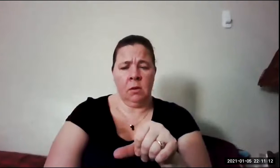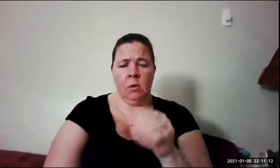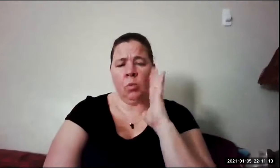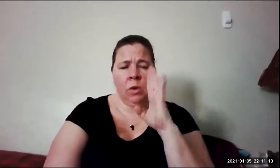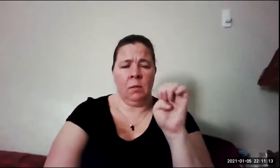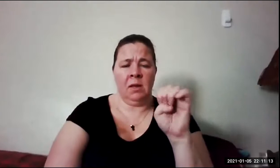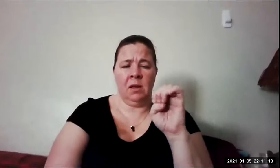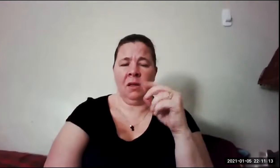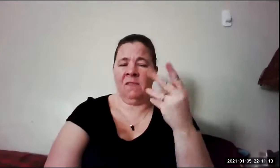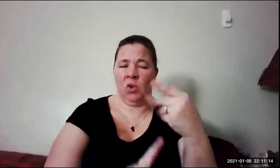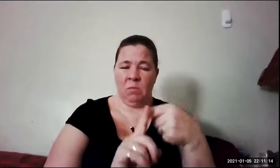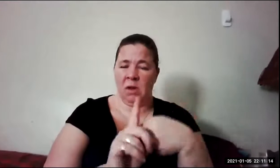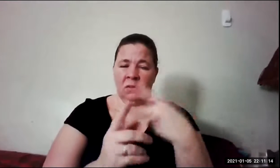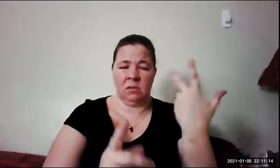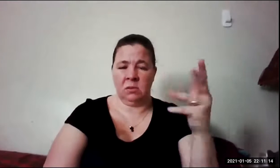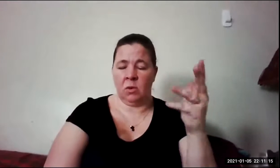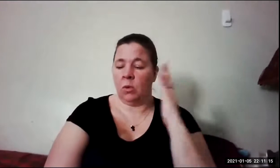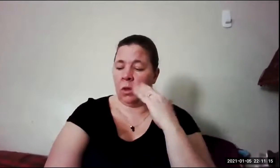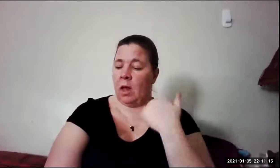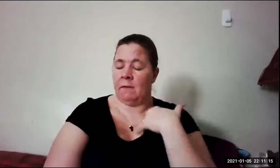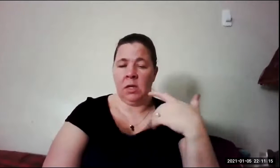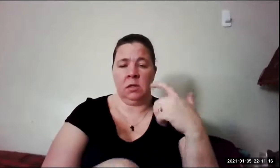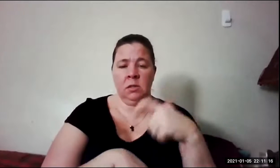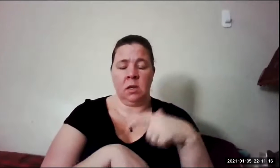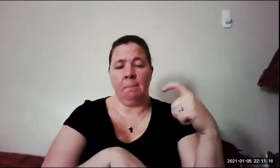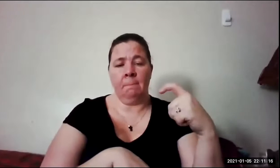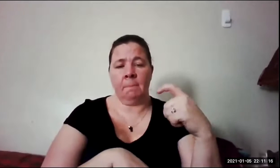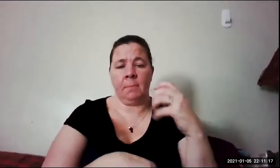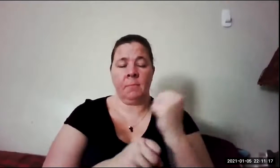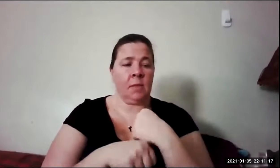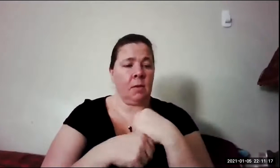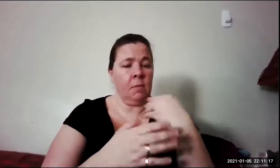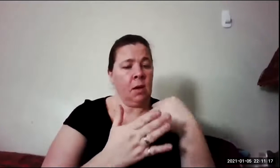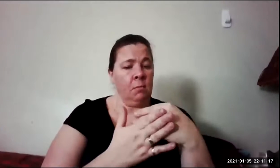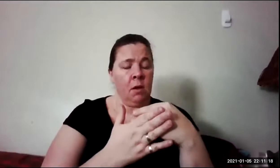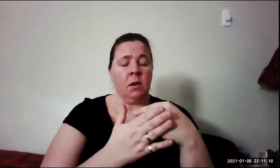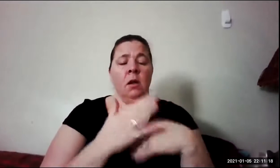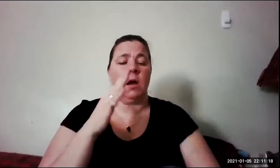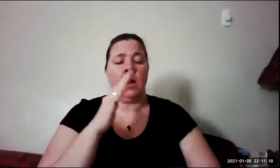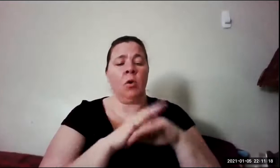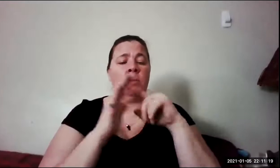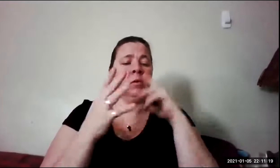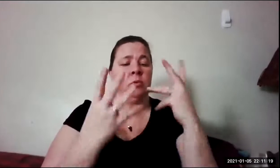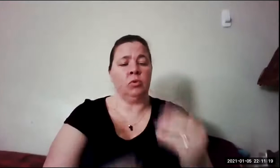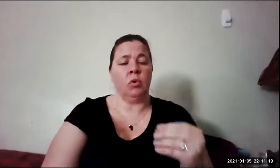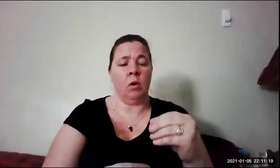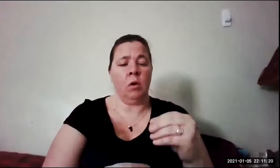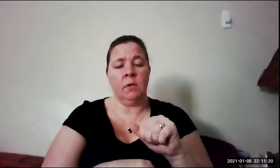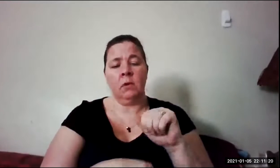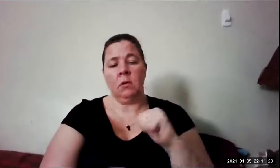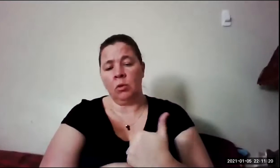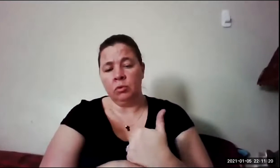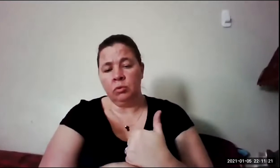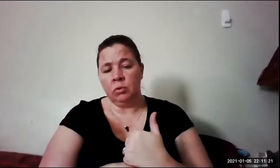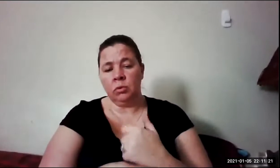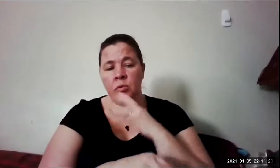few months, you'll have time and you might even make that money up during soft launch. So it's literally only going to cost you